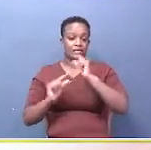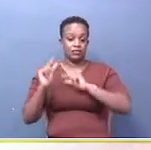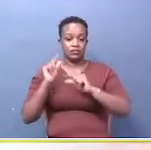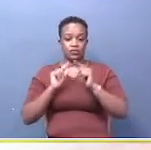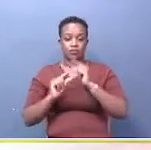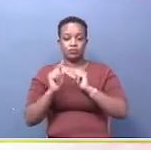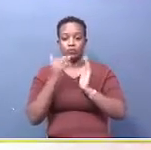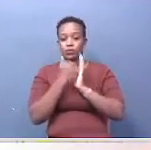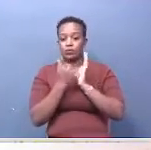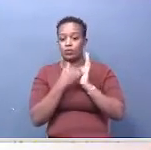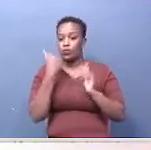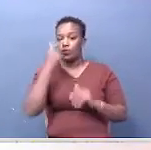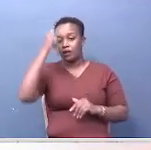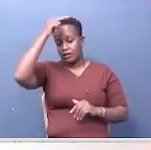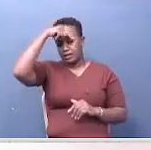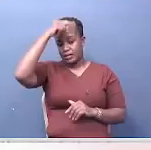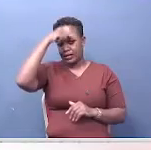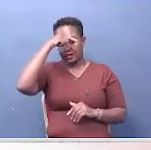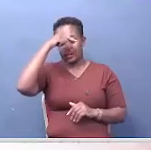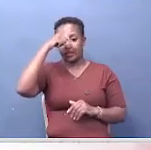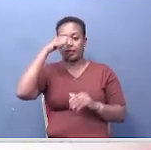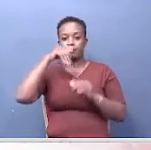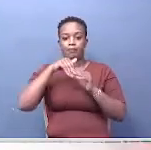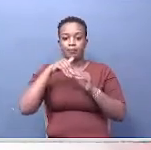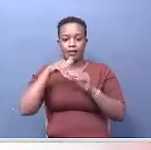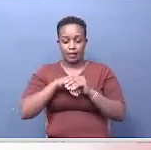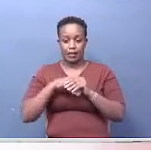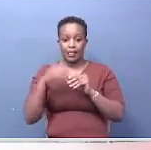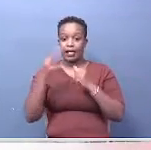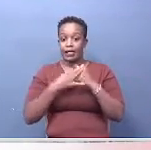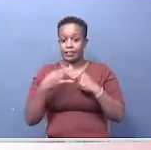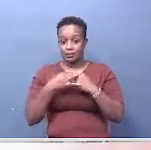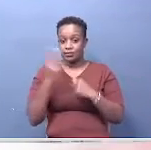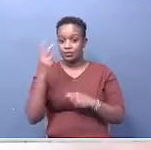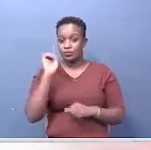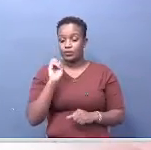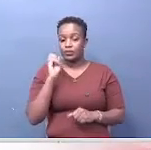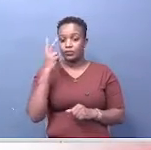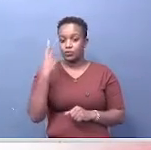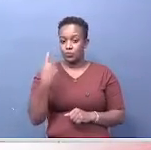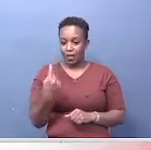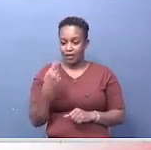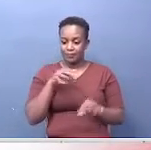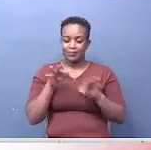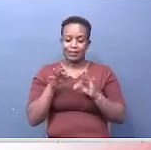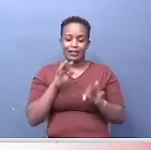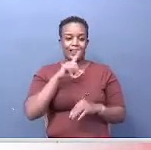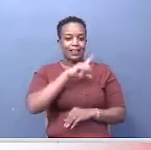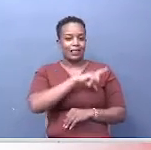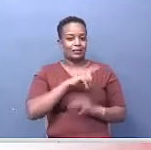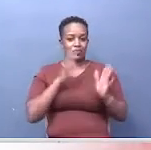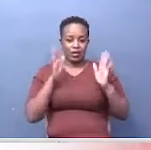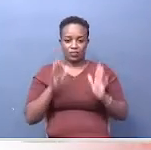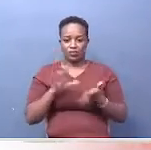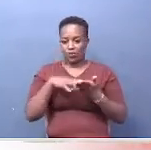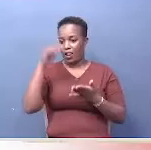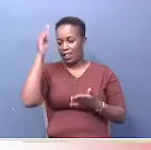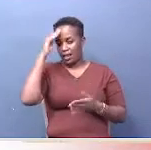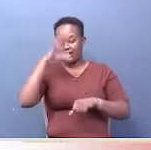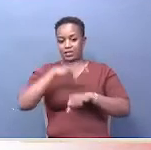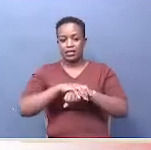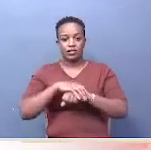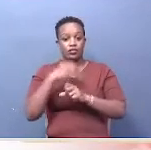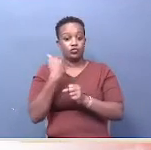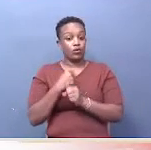in August 2021. She says she was among the lucky graduates to land a job immediately after completion of her course. I've been